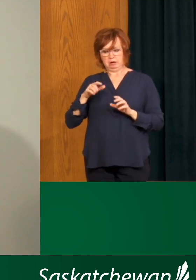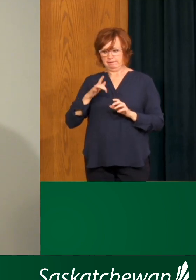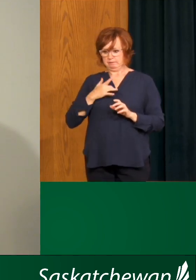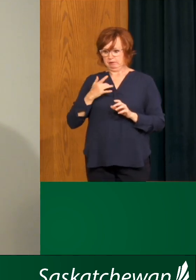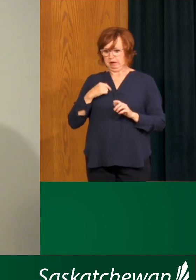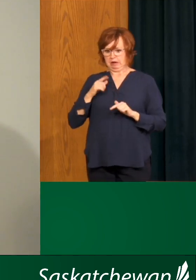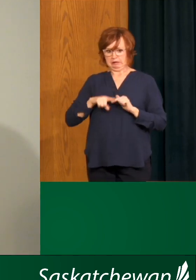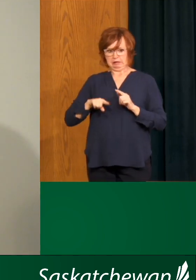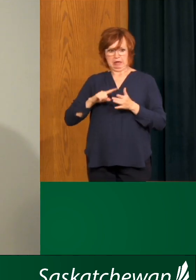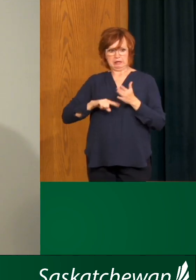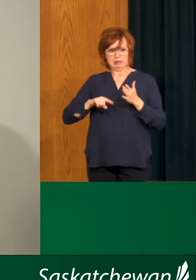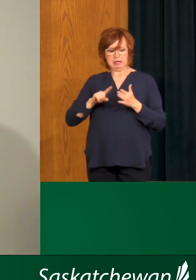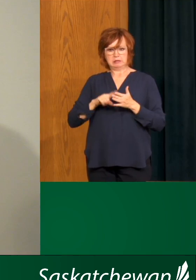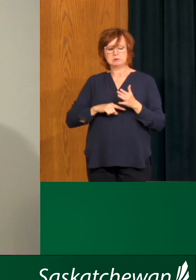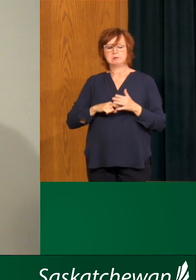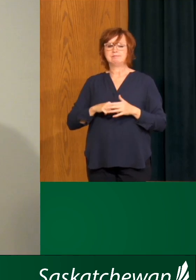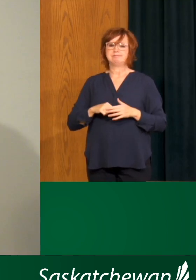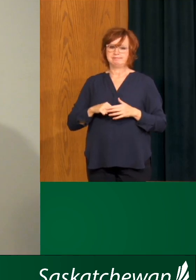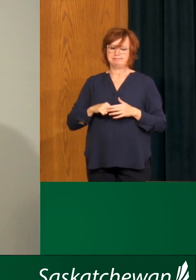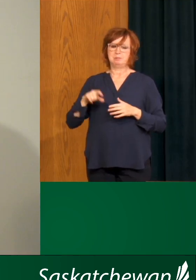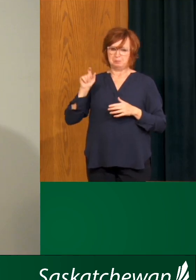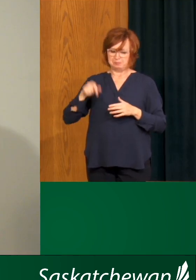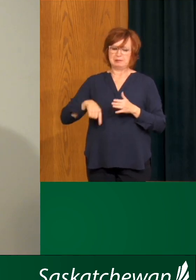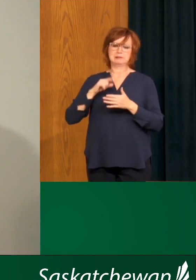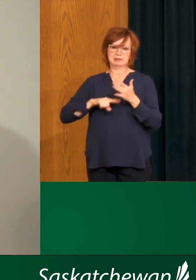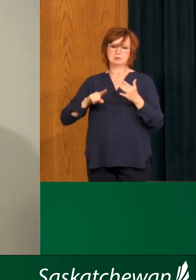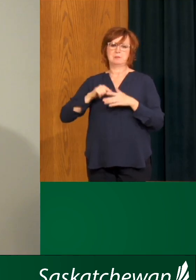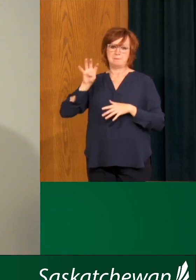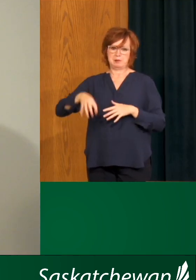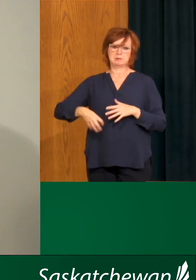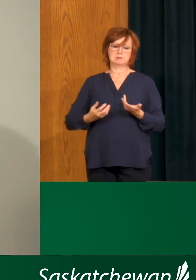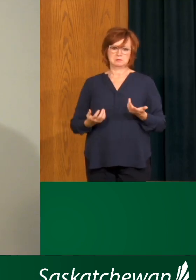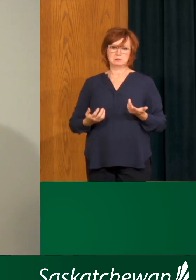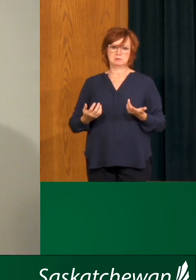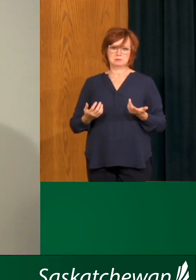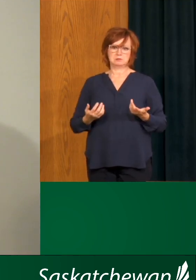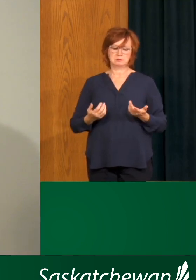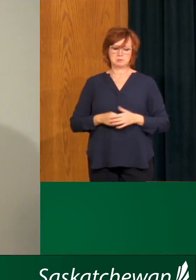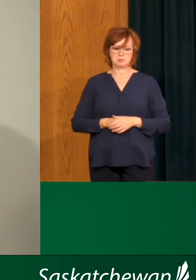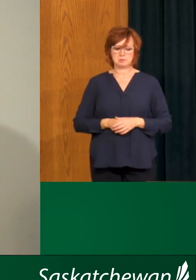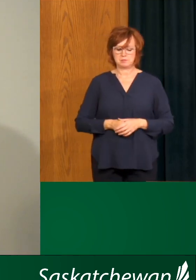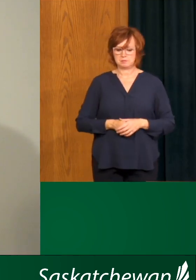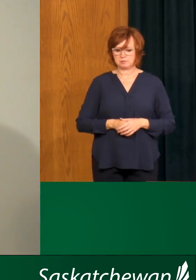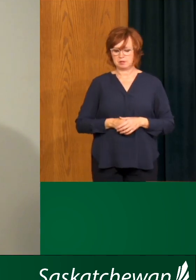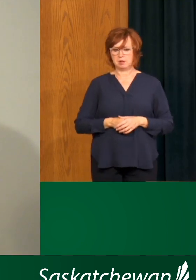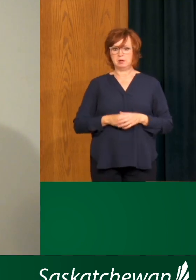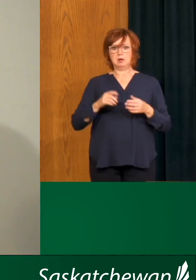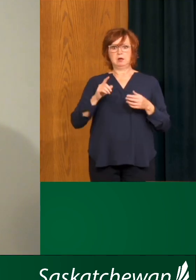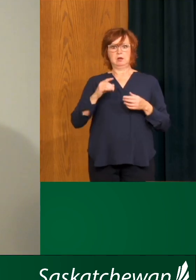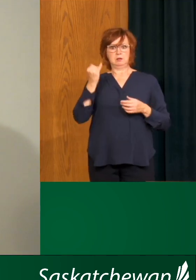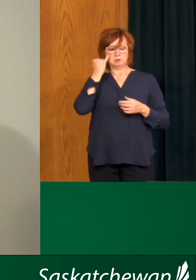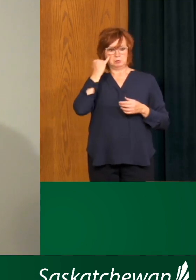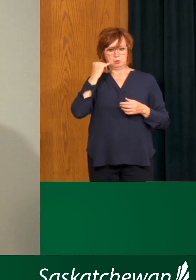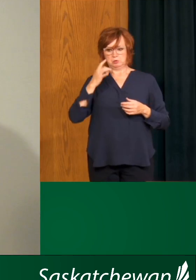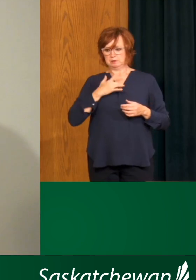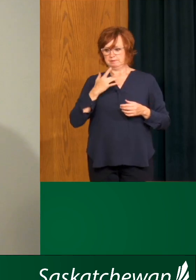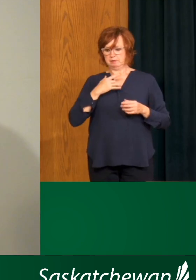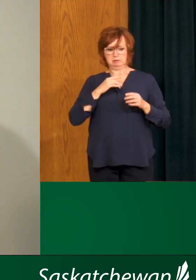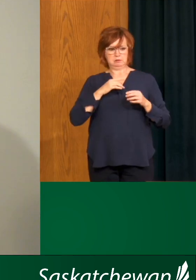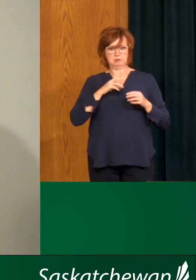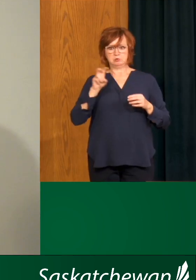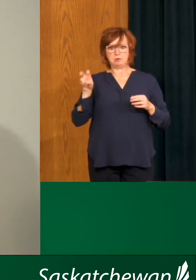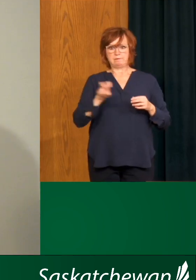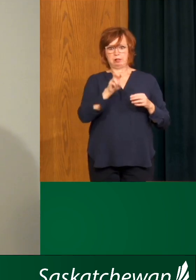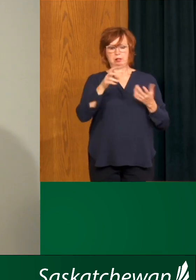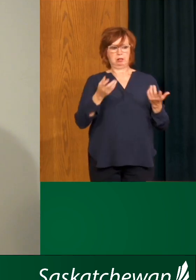plan about what you will do if you get even the slightest symptoms, how you will get tested at that new location, who do you call to get tested. A lot of that information